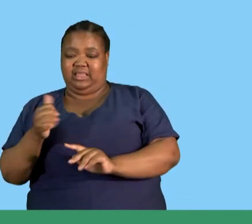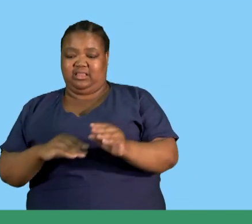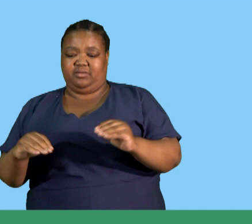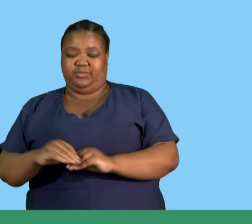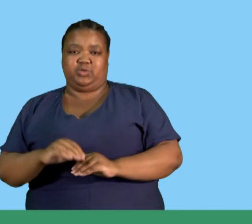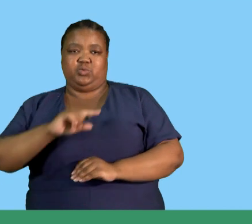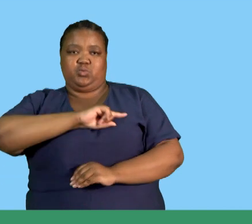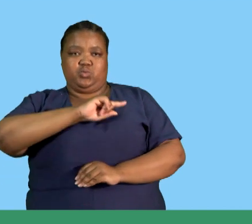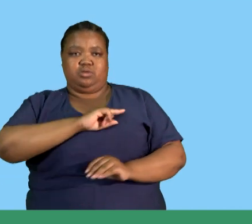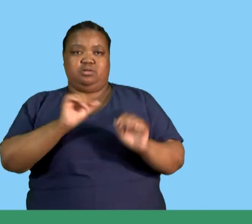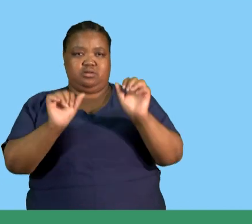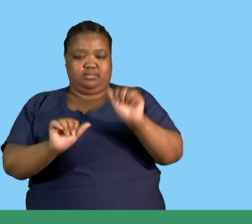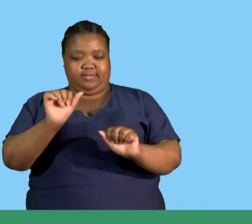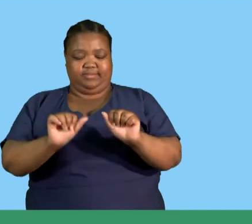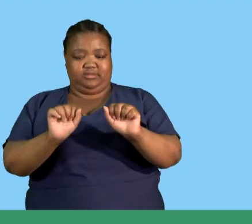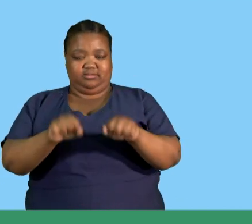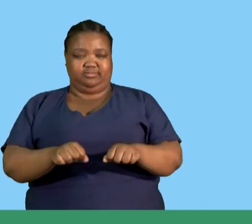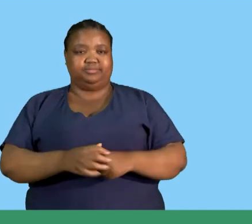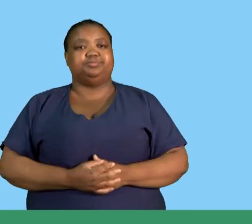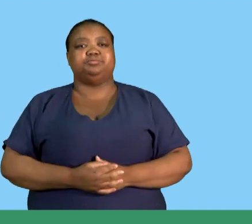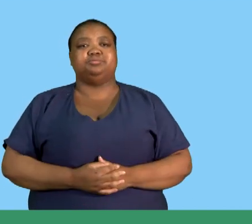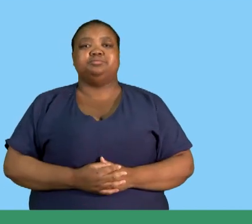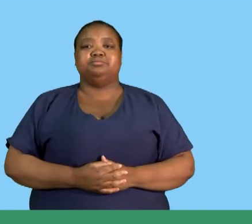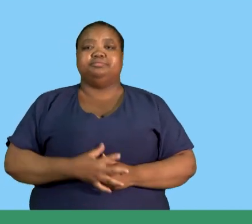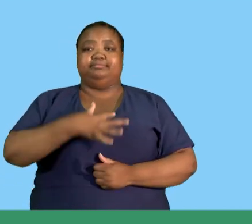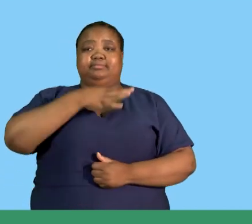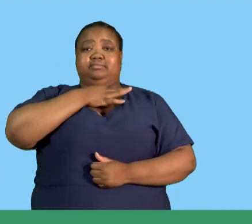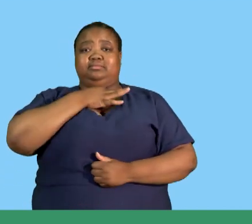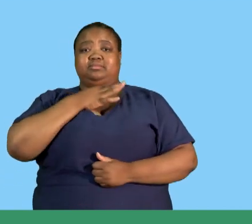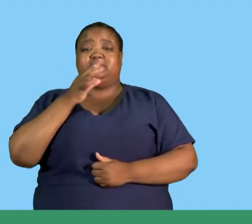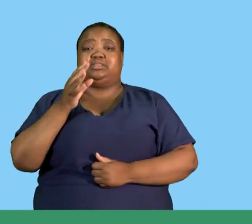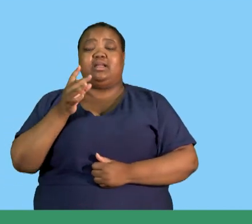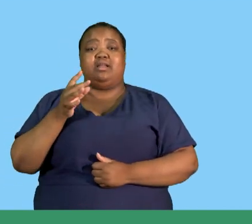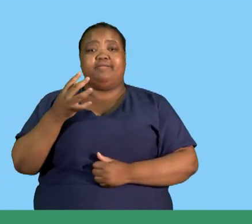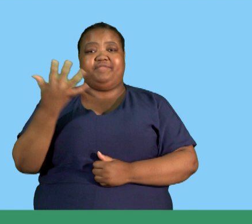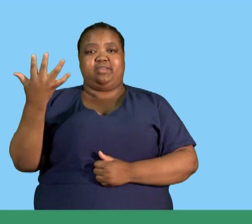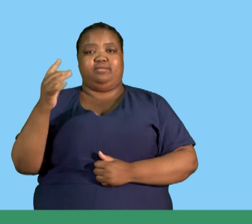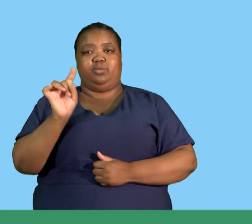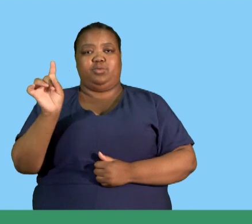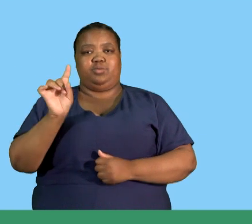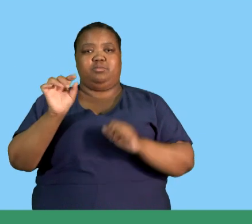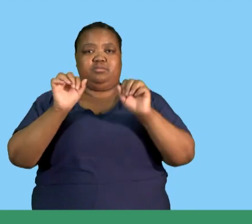substitute. The last one is the threat, the second threat or the fifth